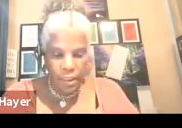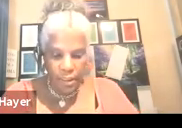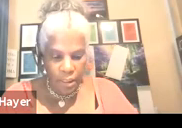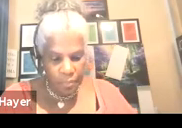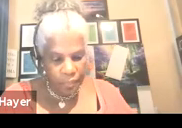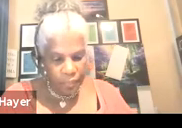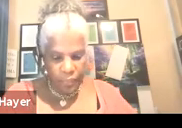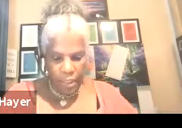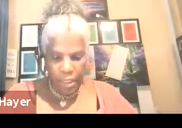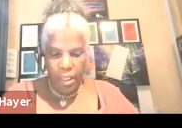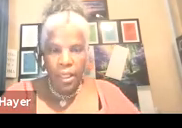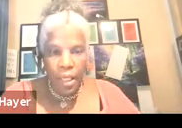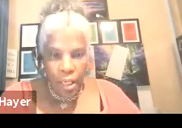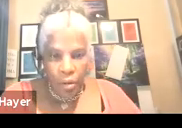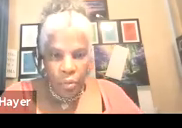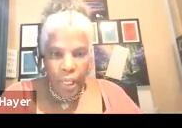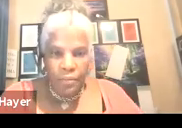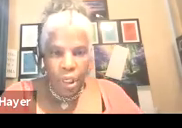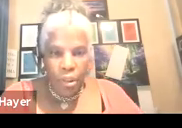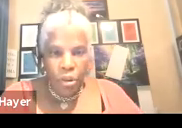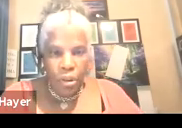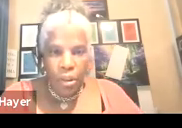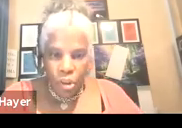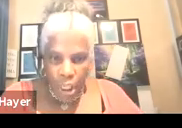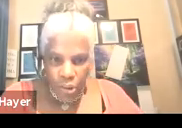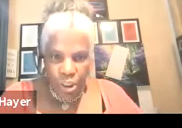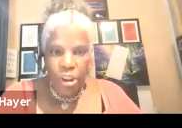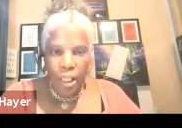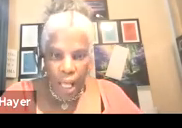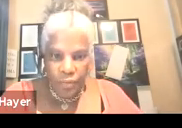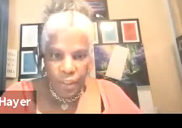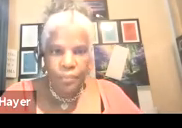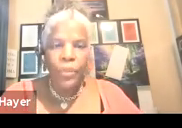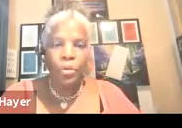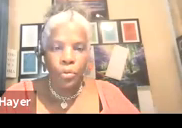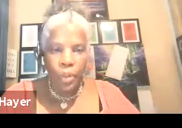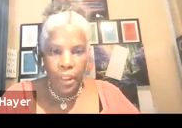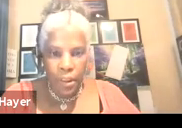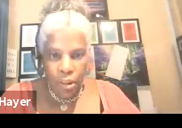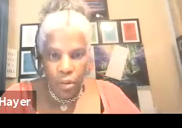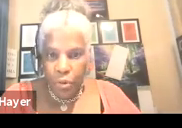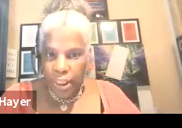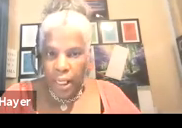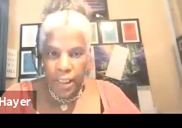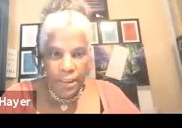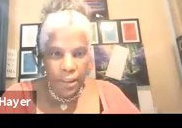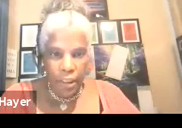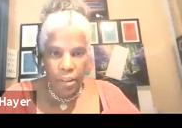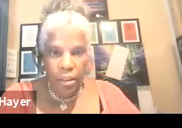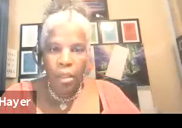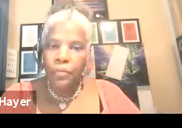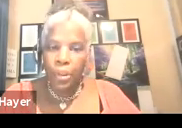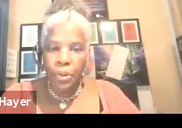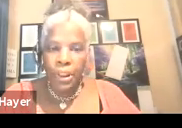the CDC. We have Dr. Chandresh Ladva, who is the Community Guidance